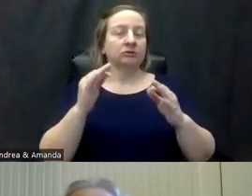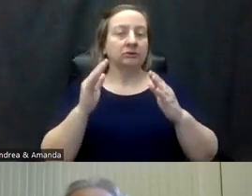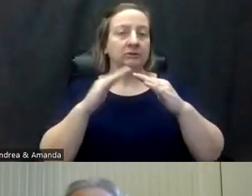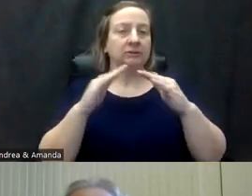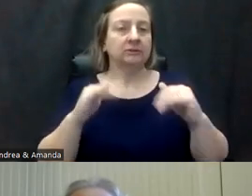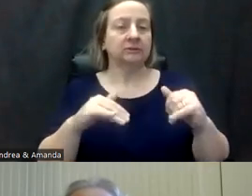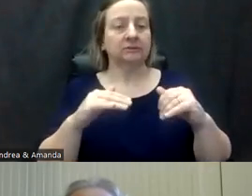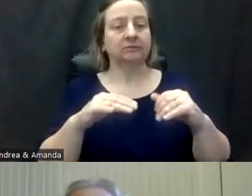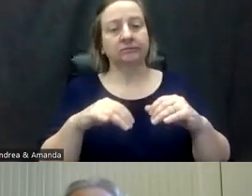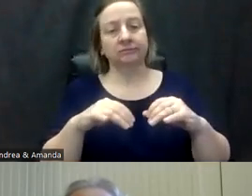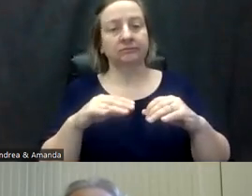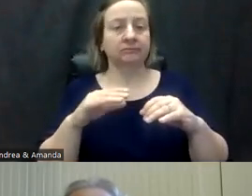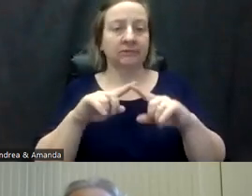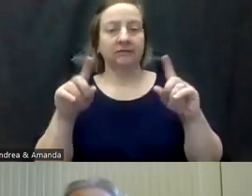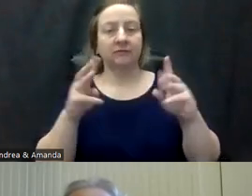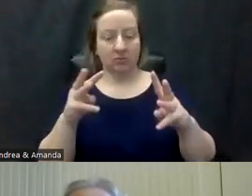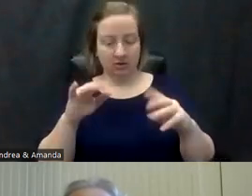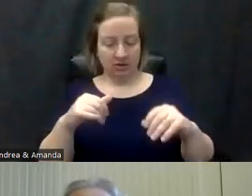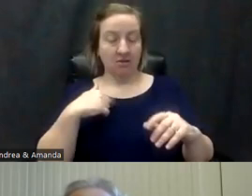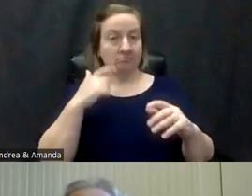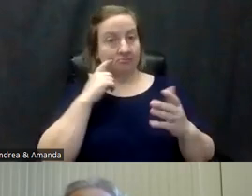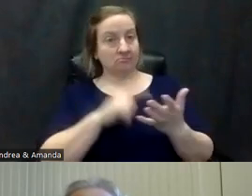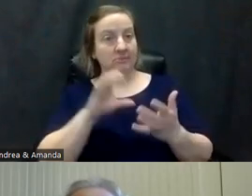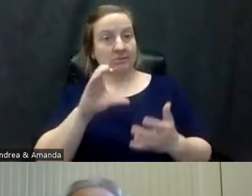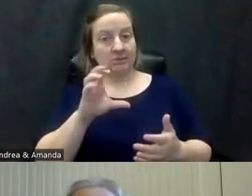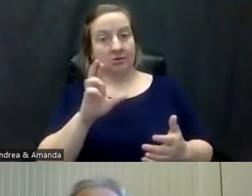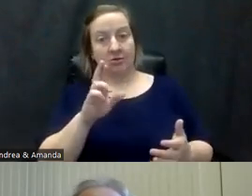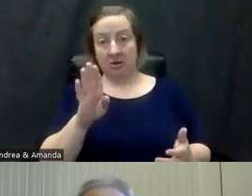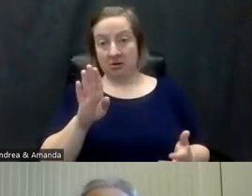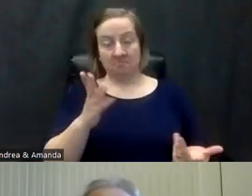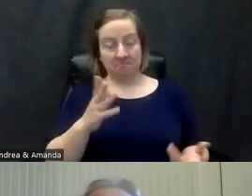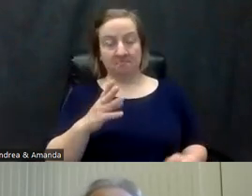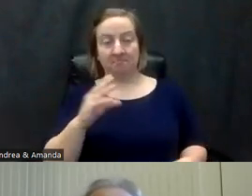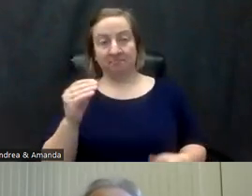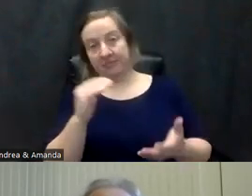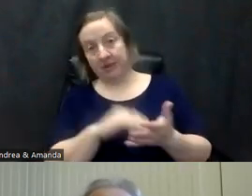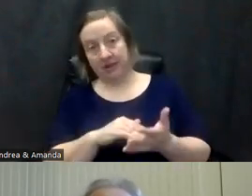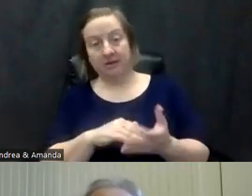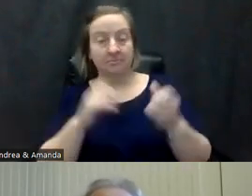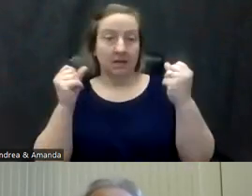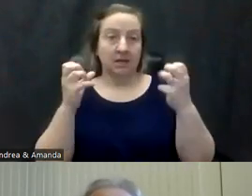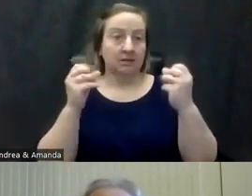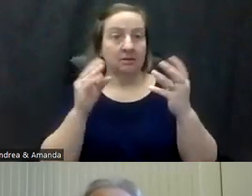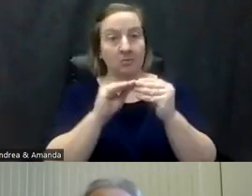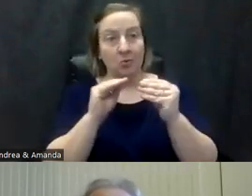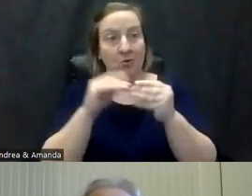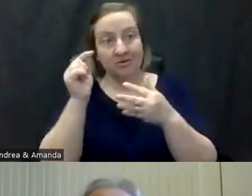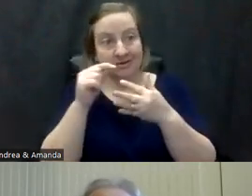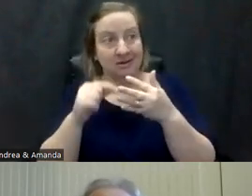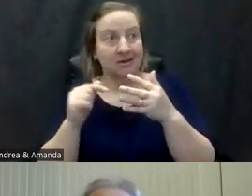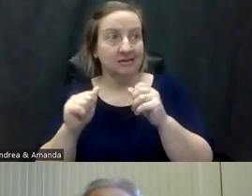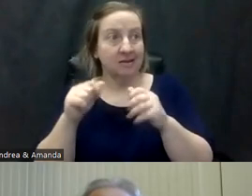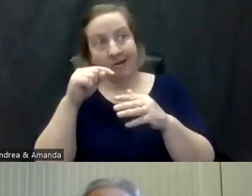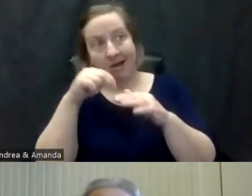stands out to me about the CCRB. And, you know, again, there's tons and tons of more details that I can get